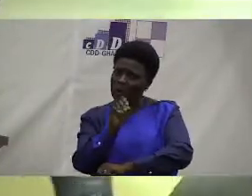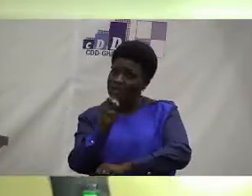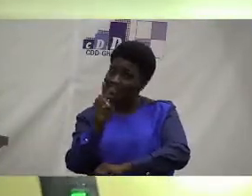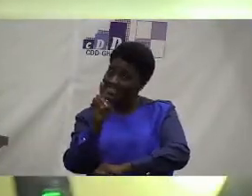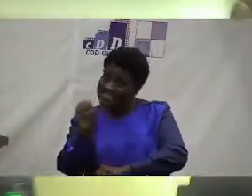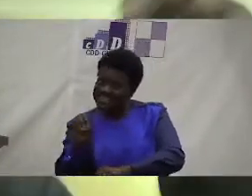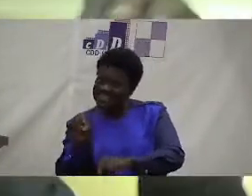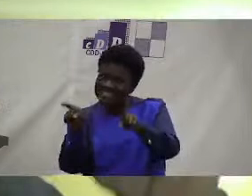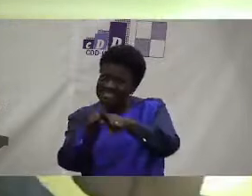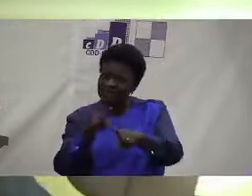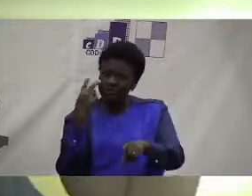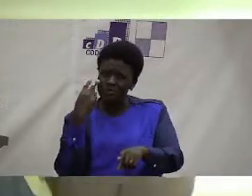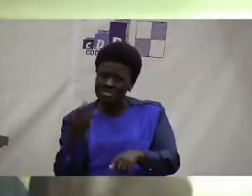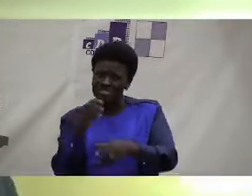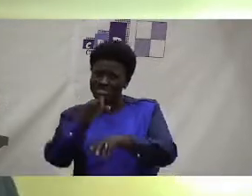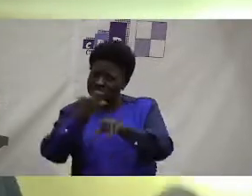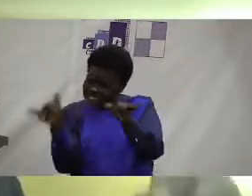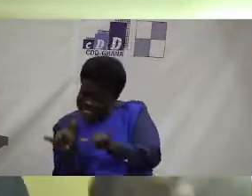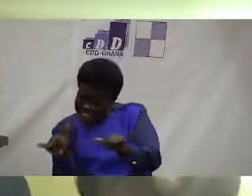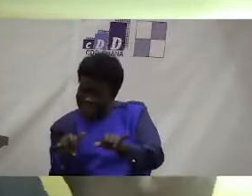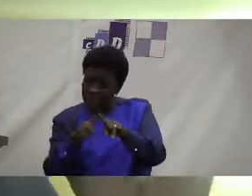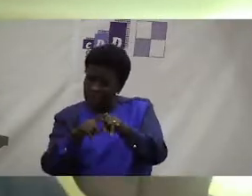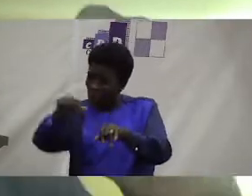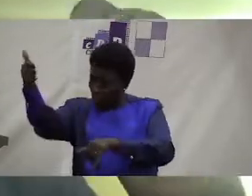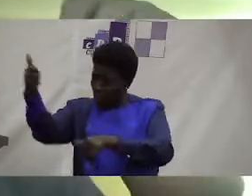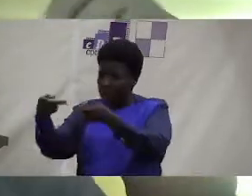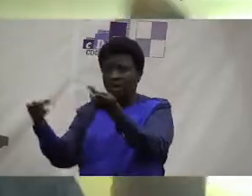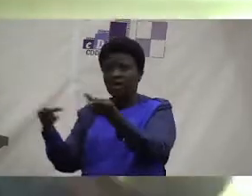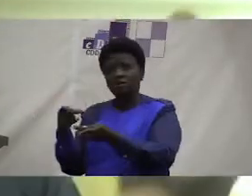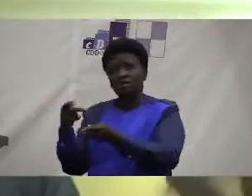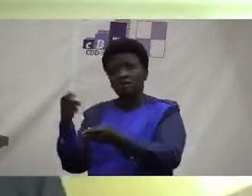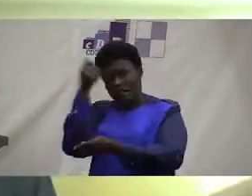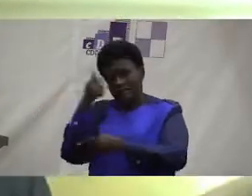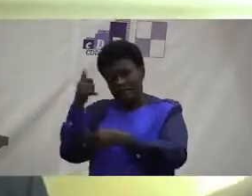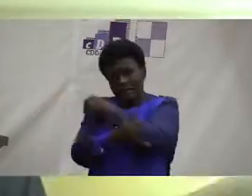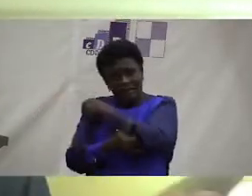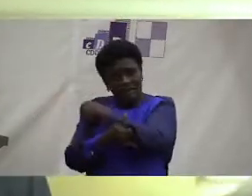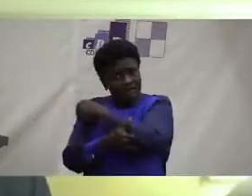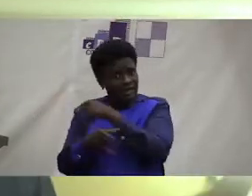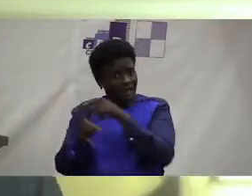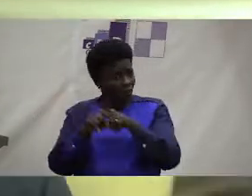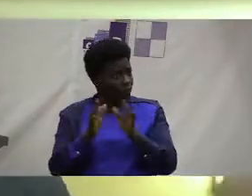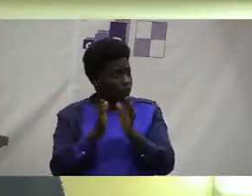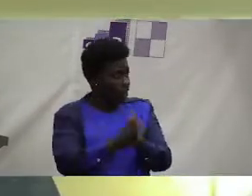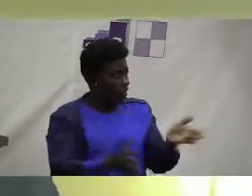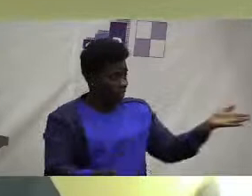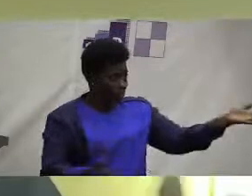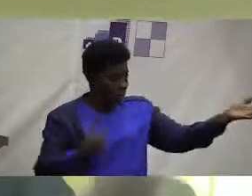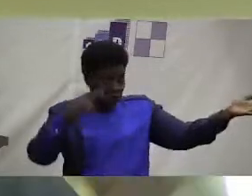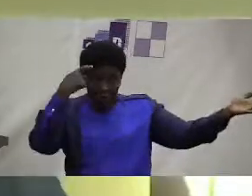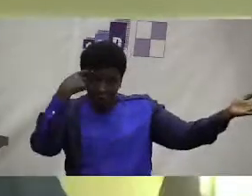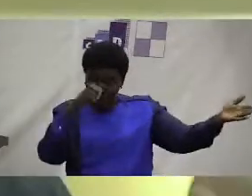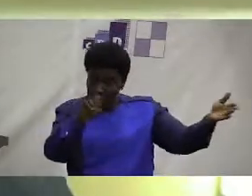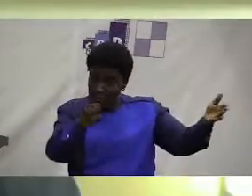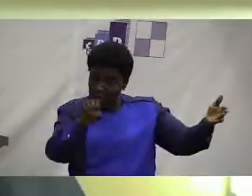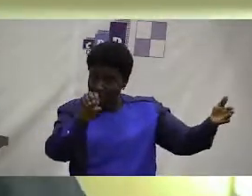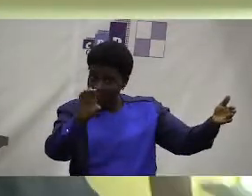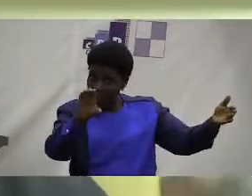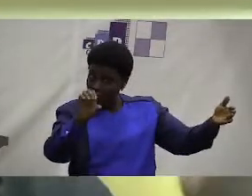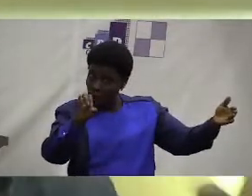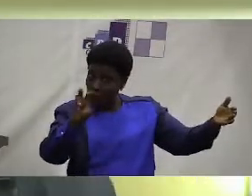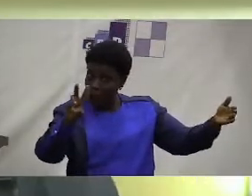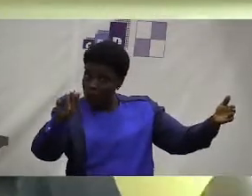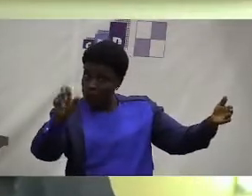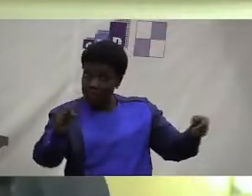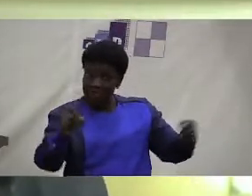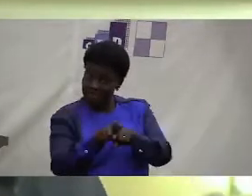things in some of these places. So I just want your thoughts. Do you think ECOWAS is really acting in